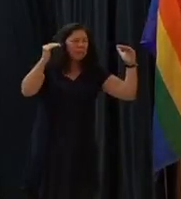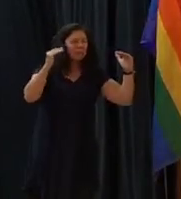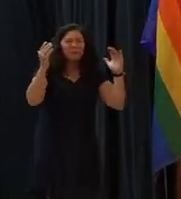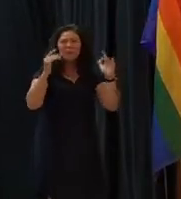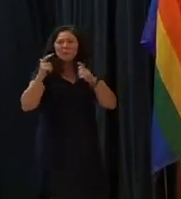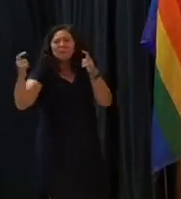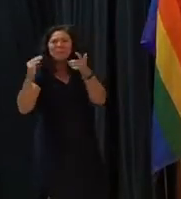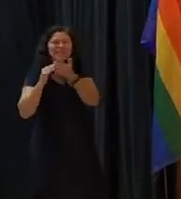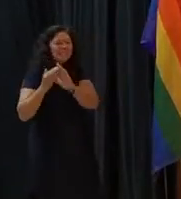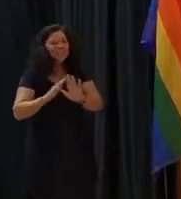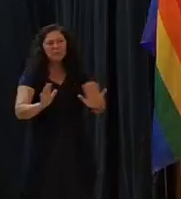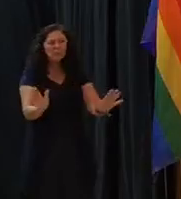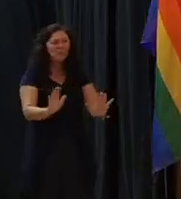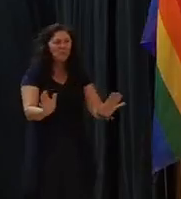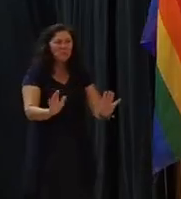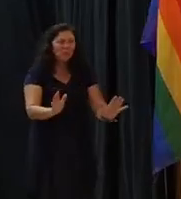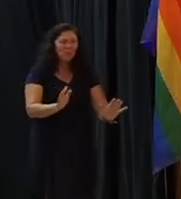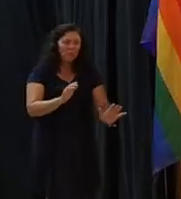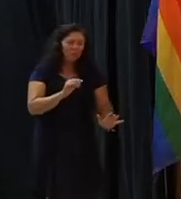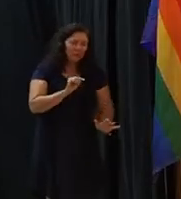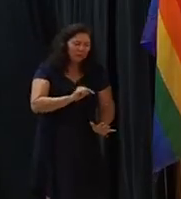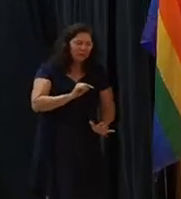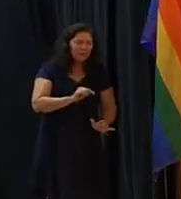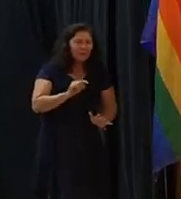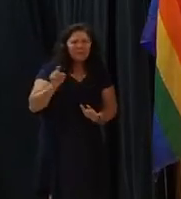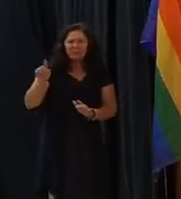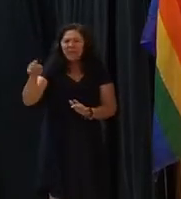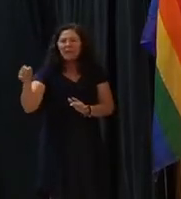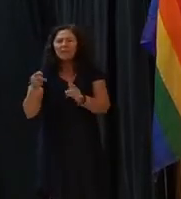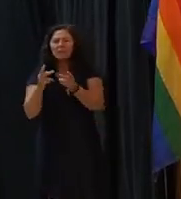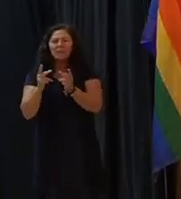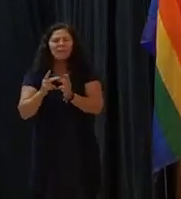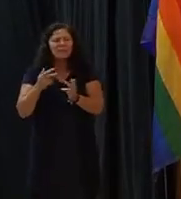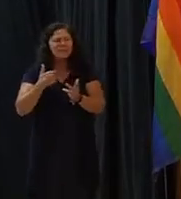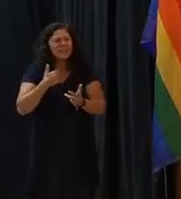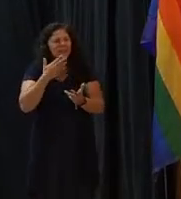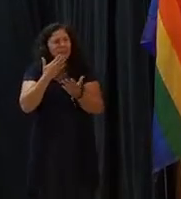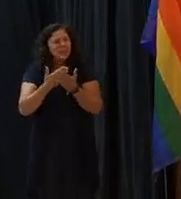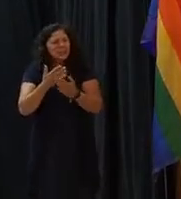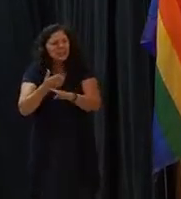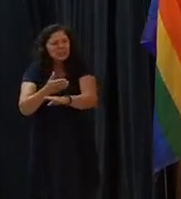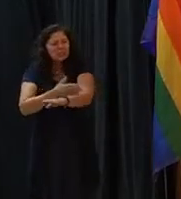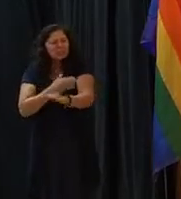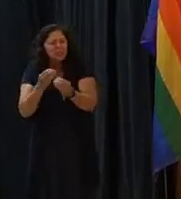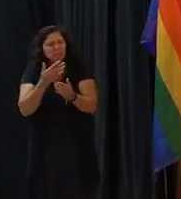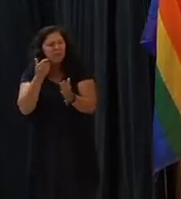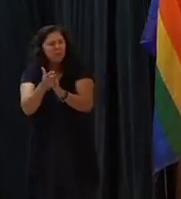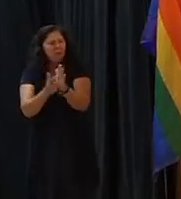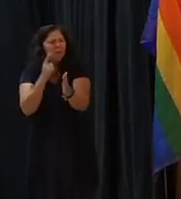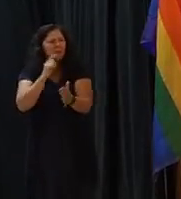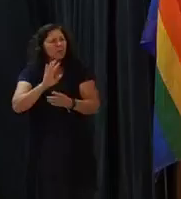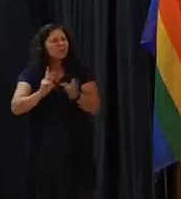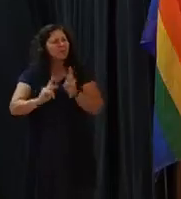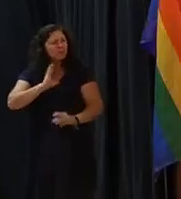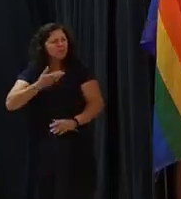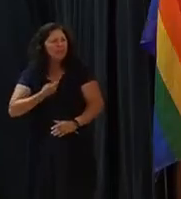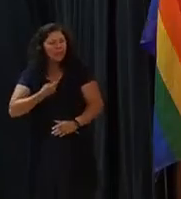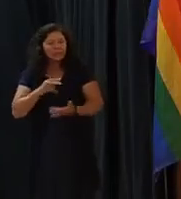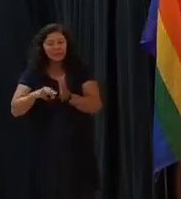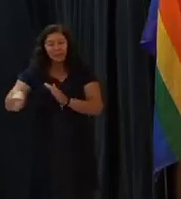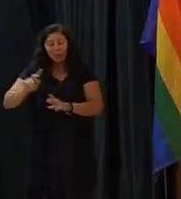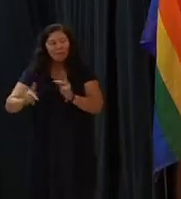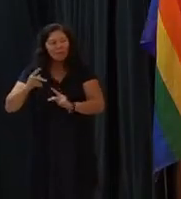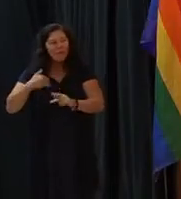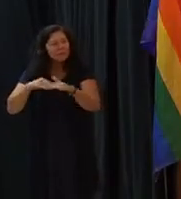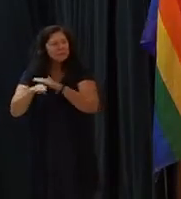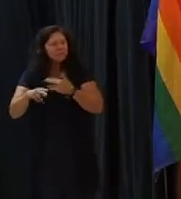or Guadalajara City, which they have a progressive policies for trans people. That means that they can have access to